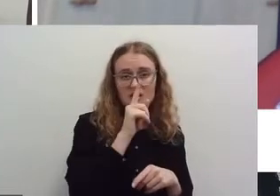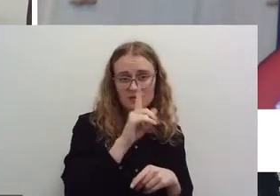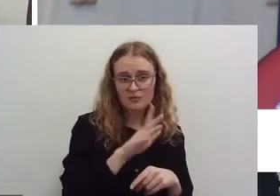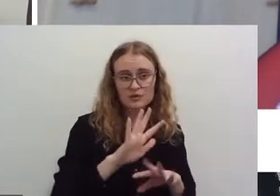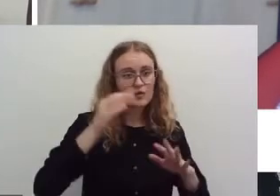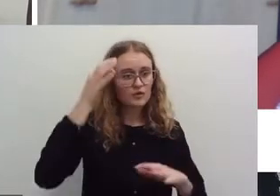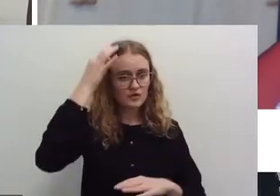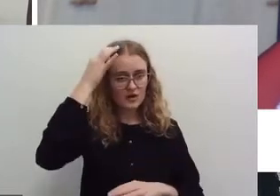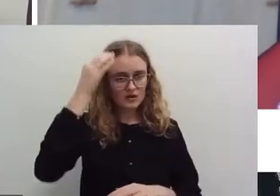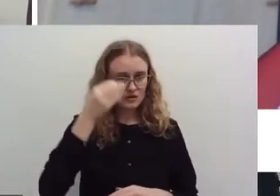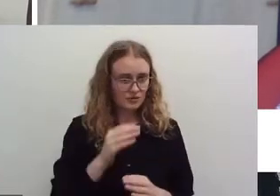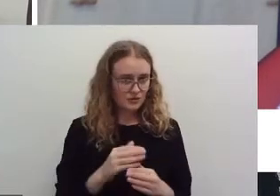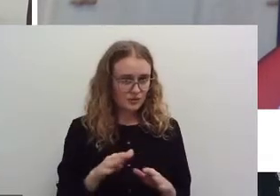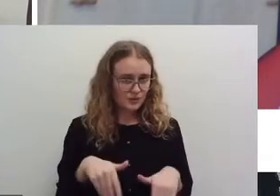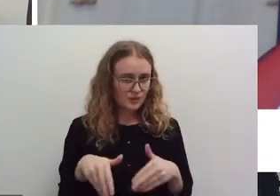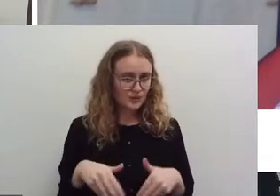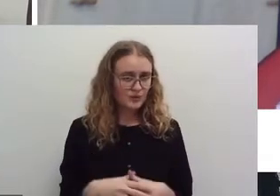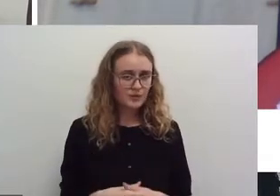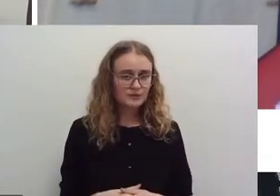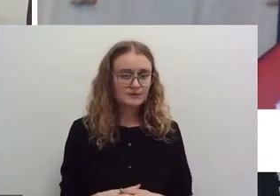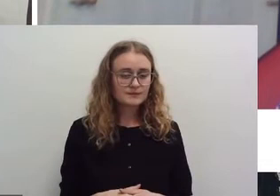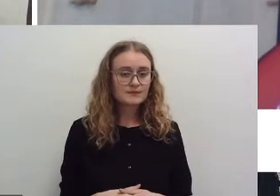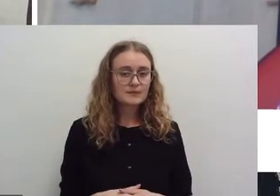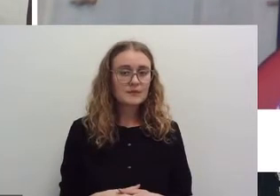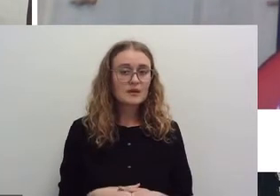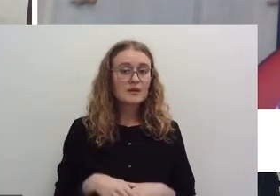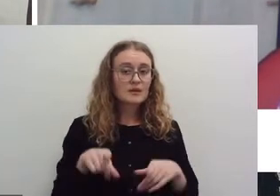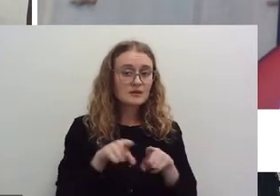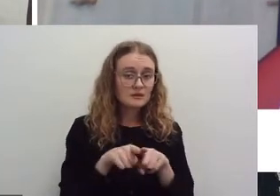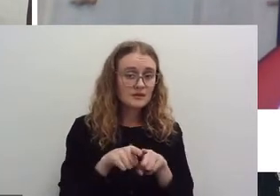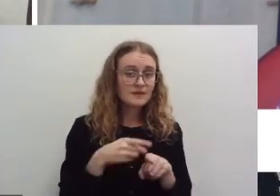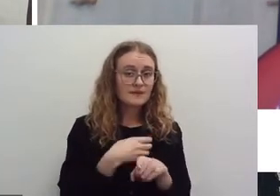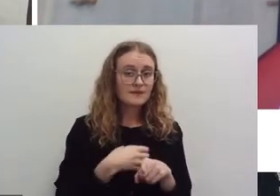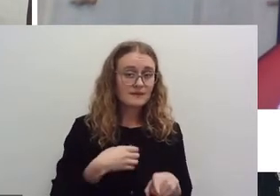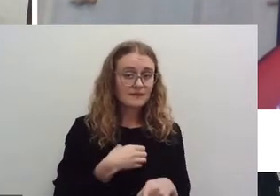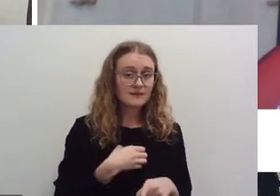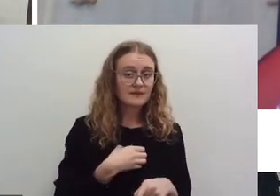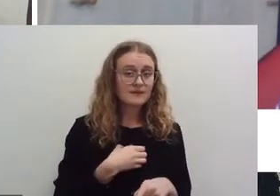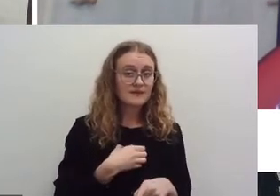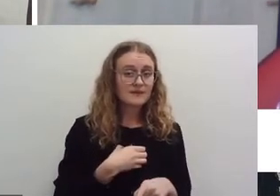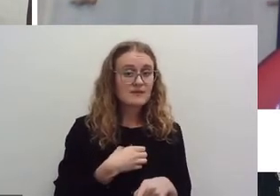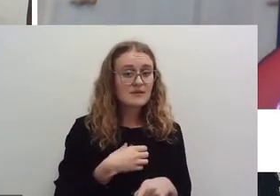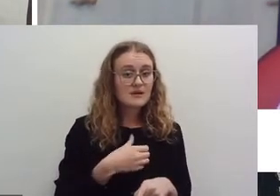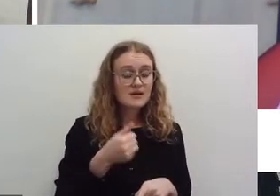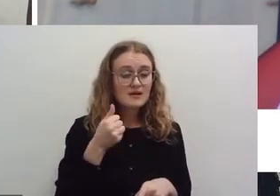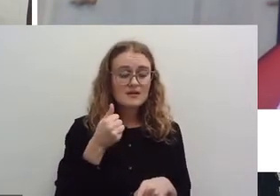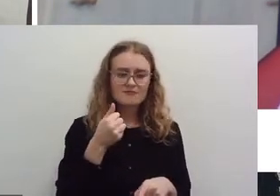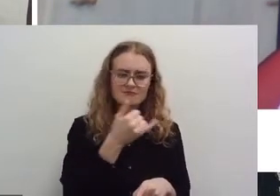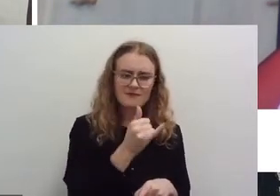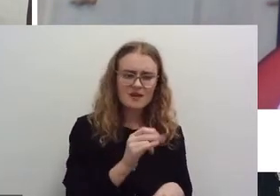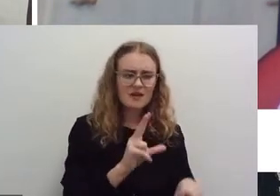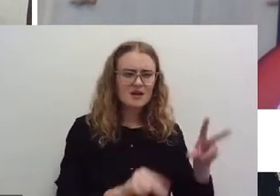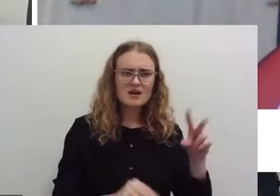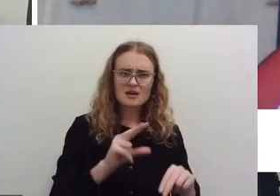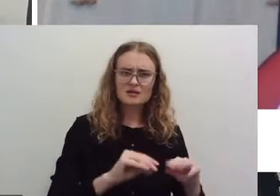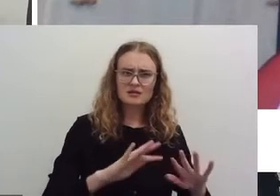we show them risks and responsibilities that come with life. We should not overprotect our